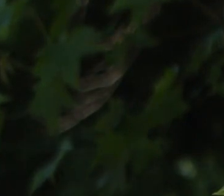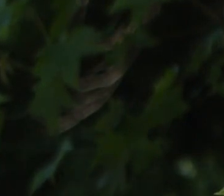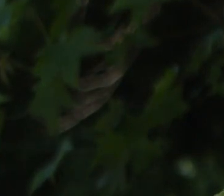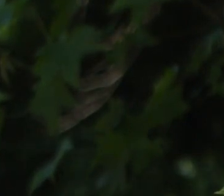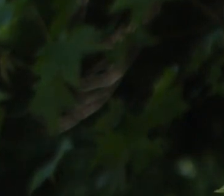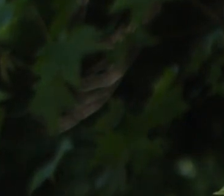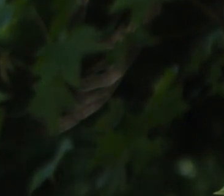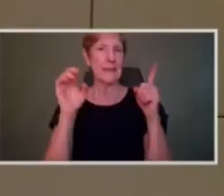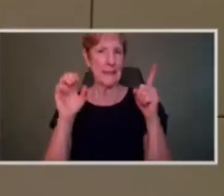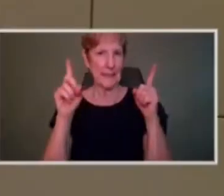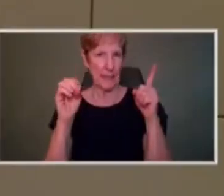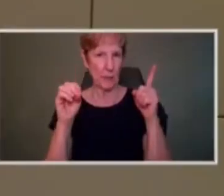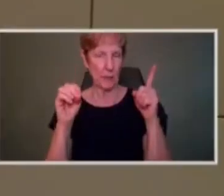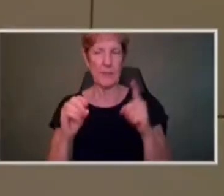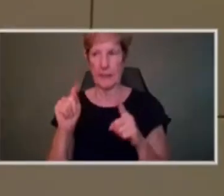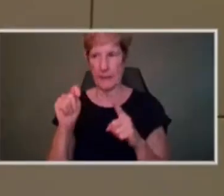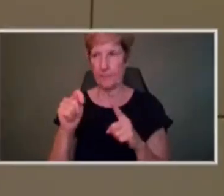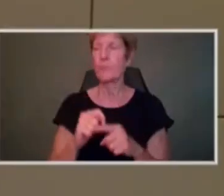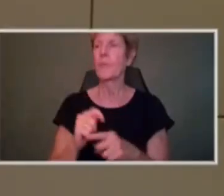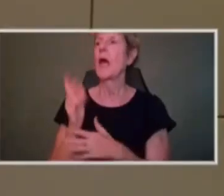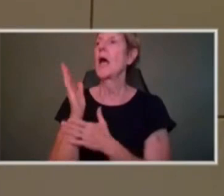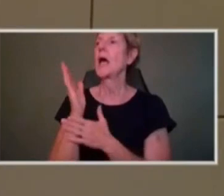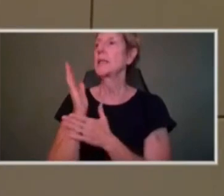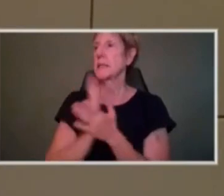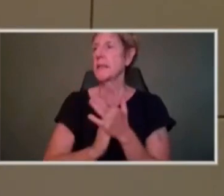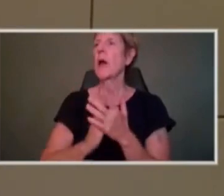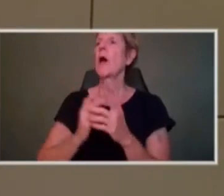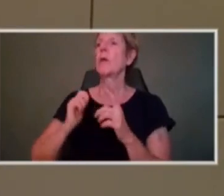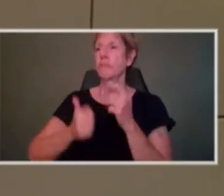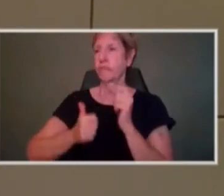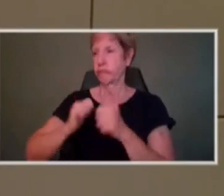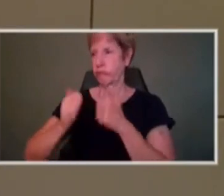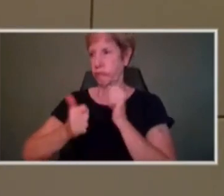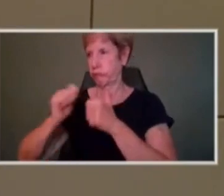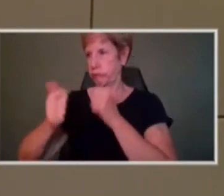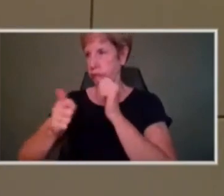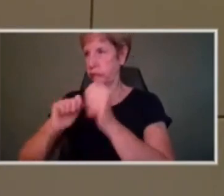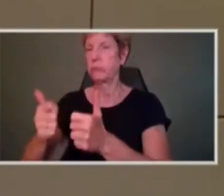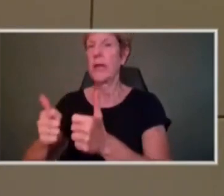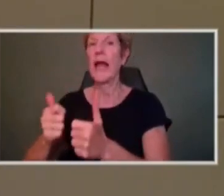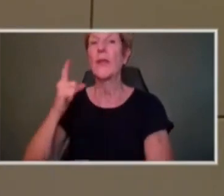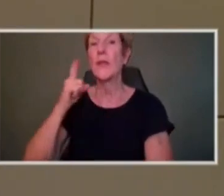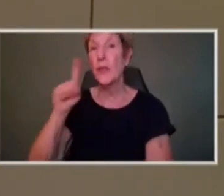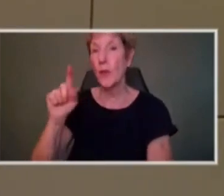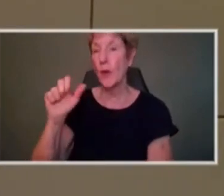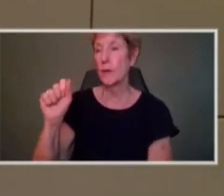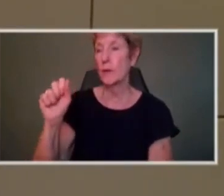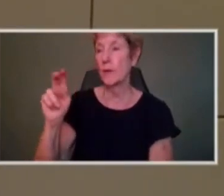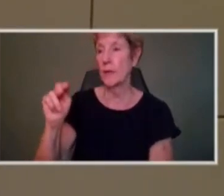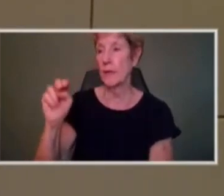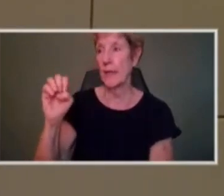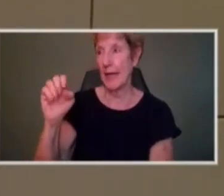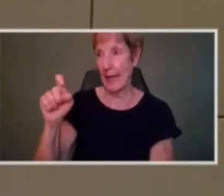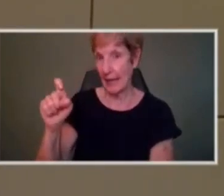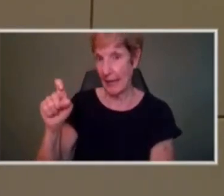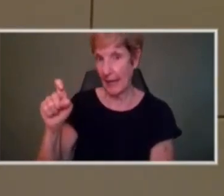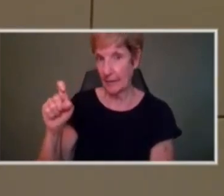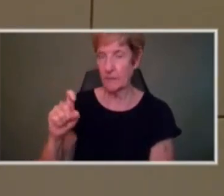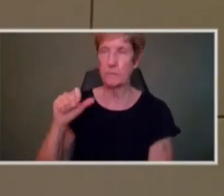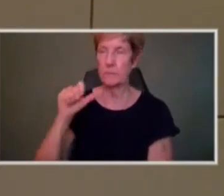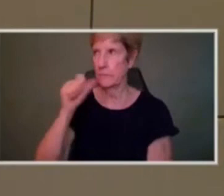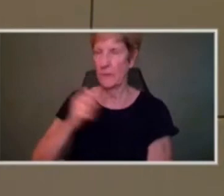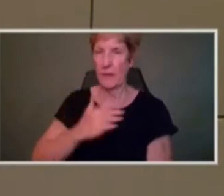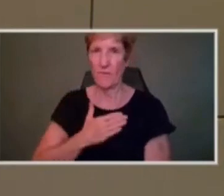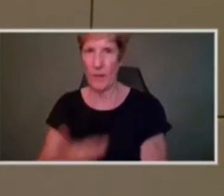development that took place in the expectation that it would be annexed under involuntary annexation. So the road was built to